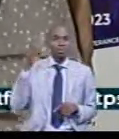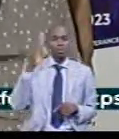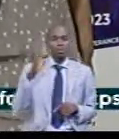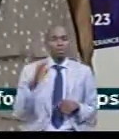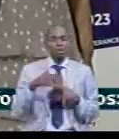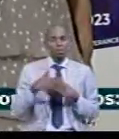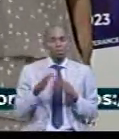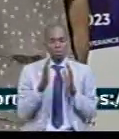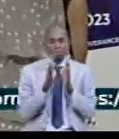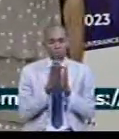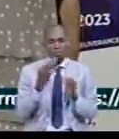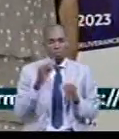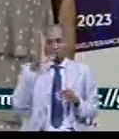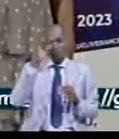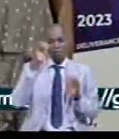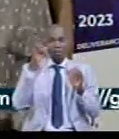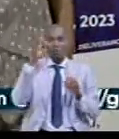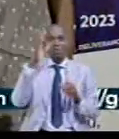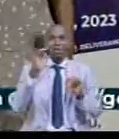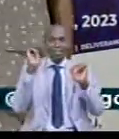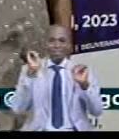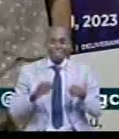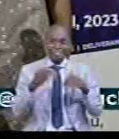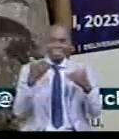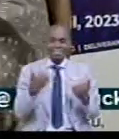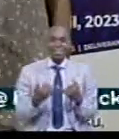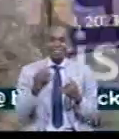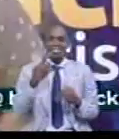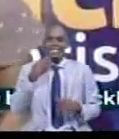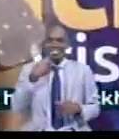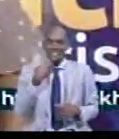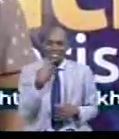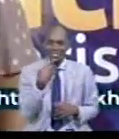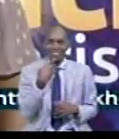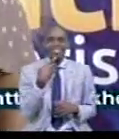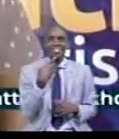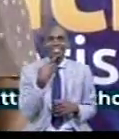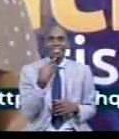God, can speak. So